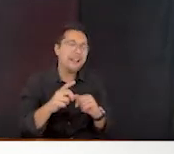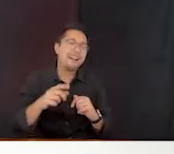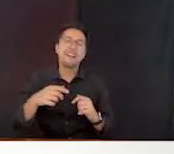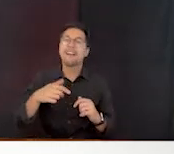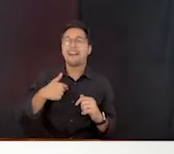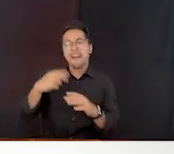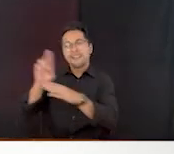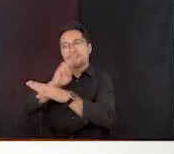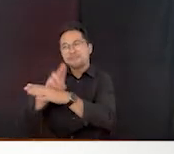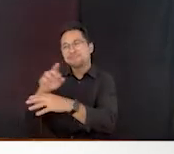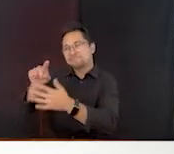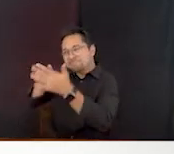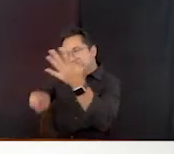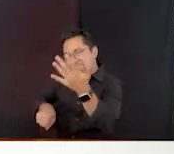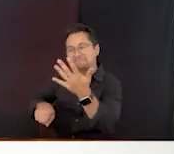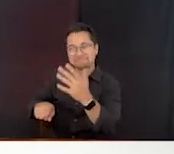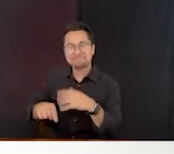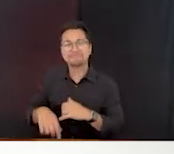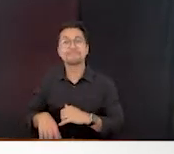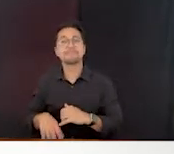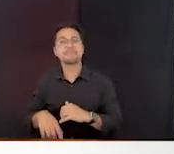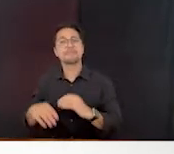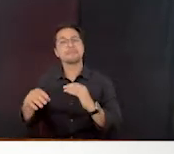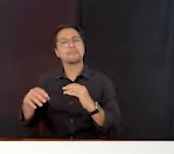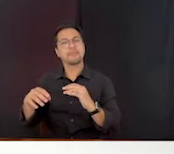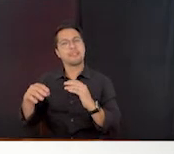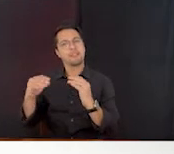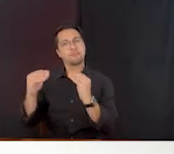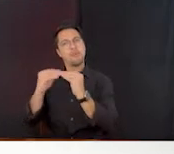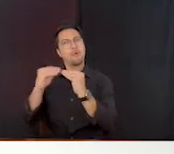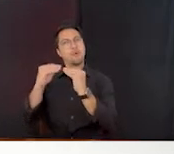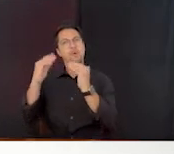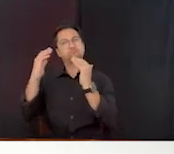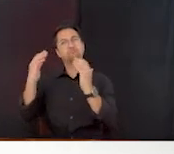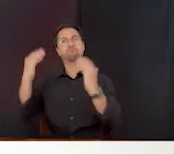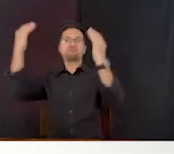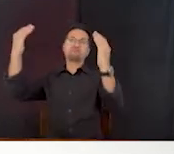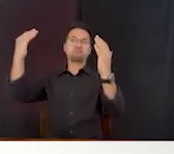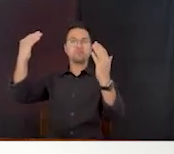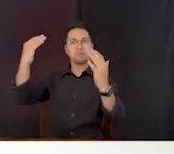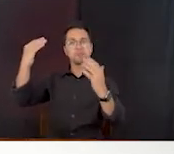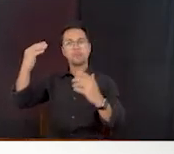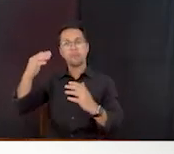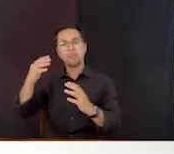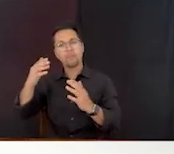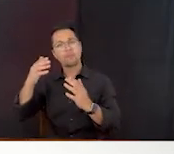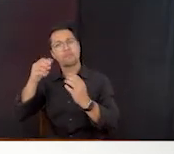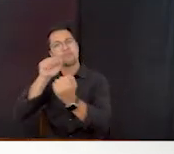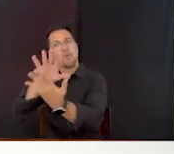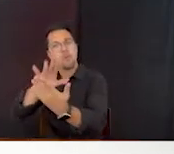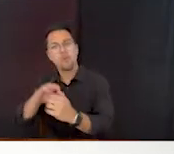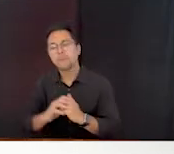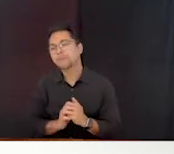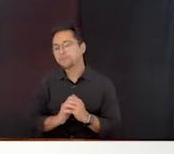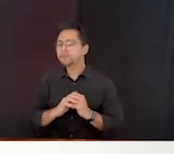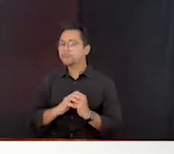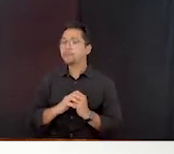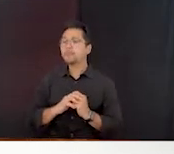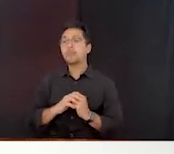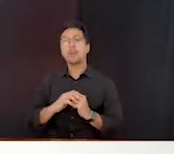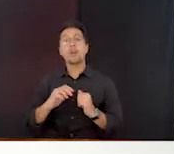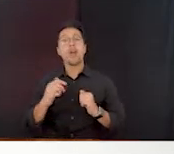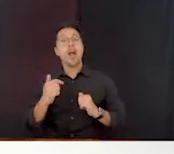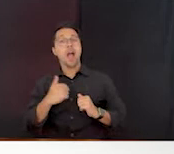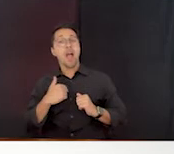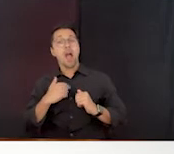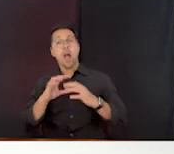those in a more advanced way. And so I deepened my